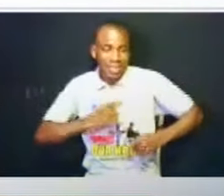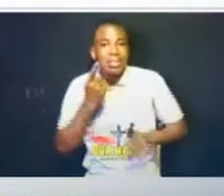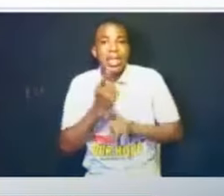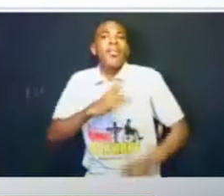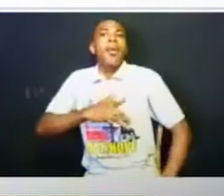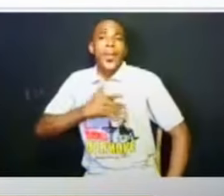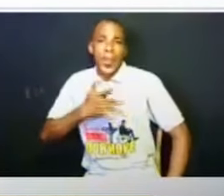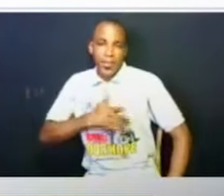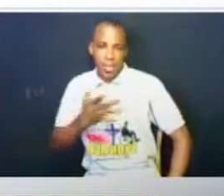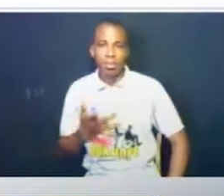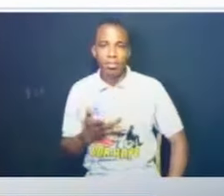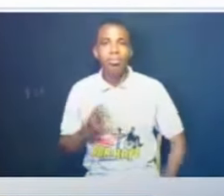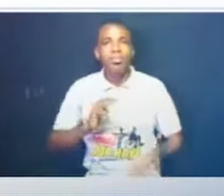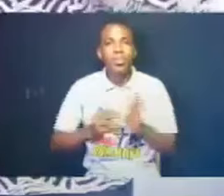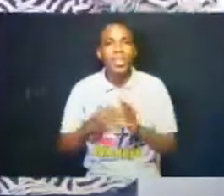feeling. A feeling of